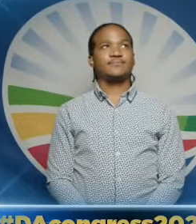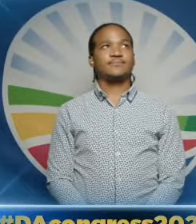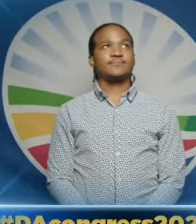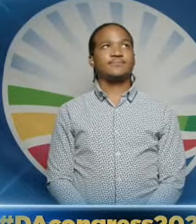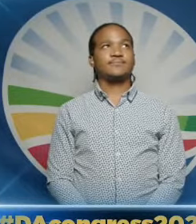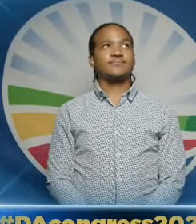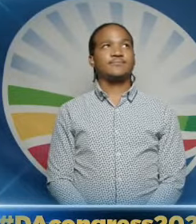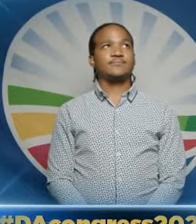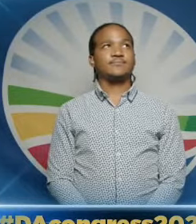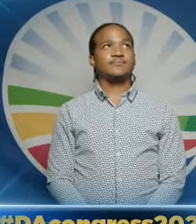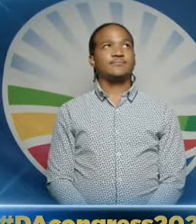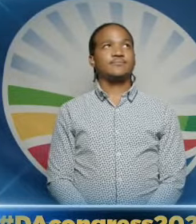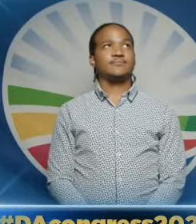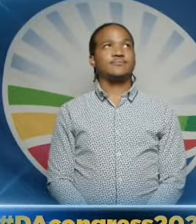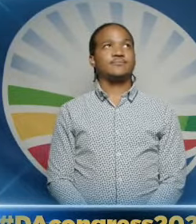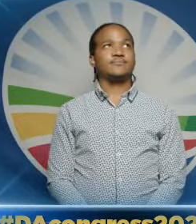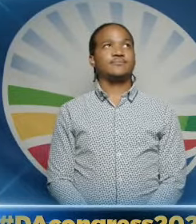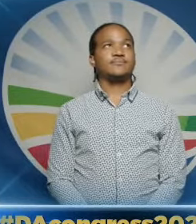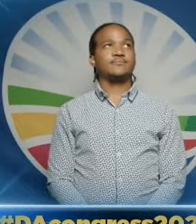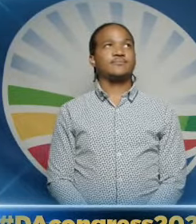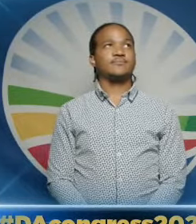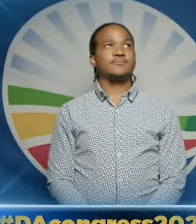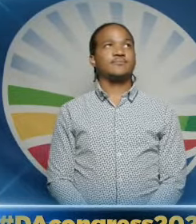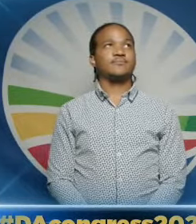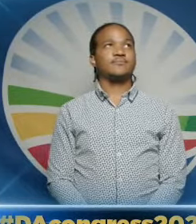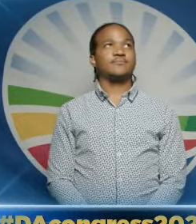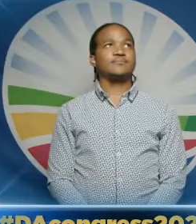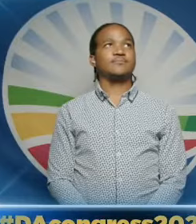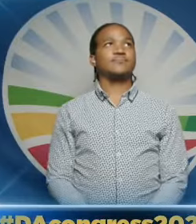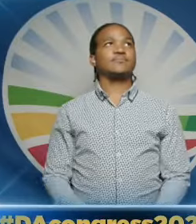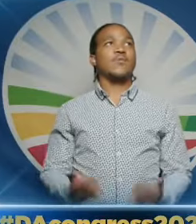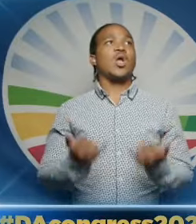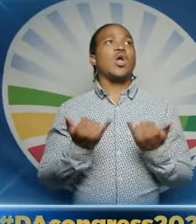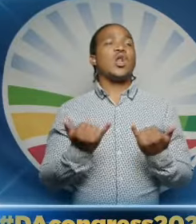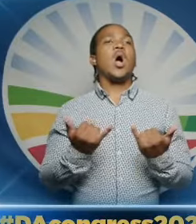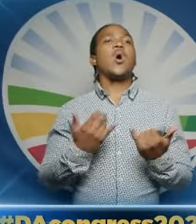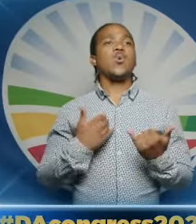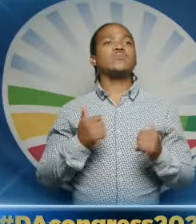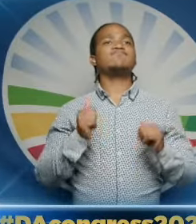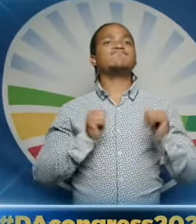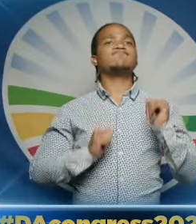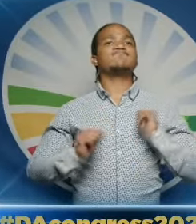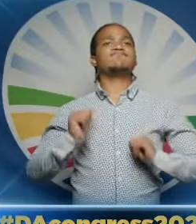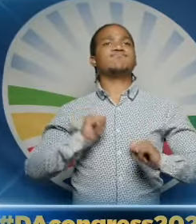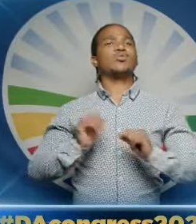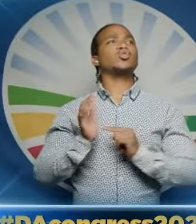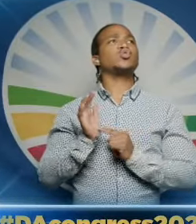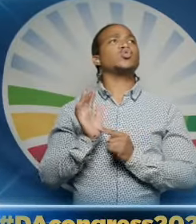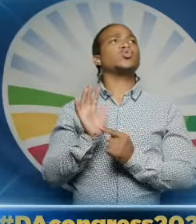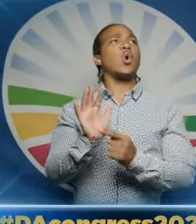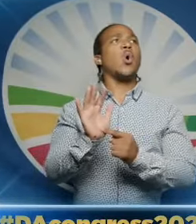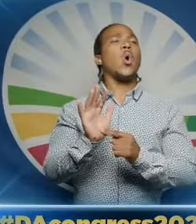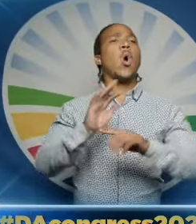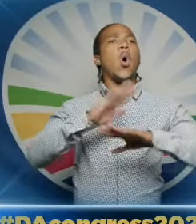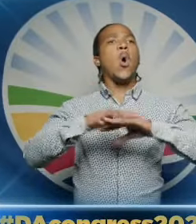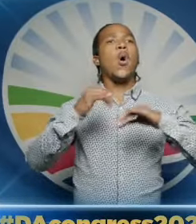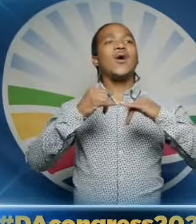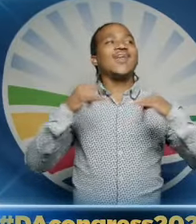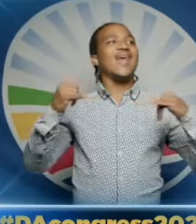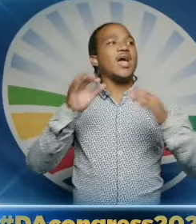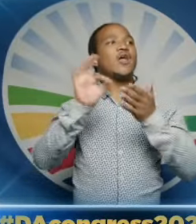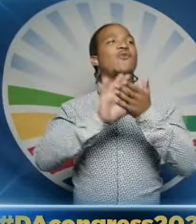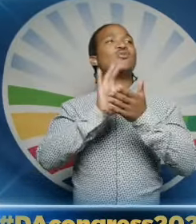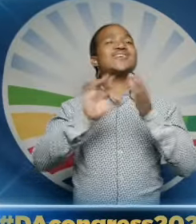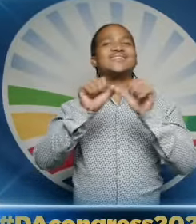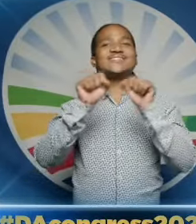Delegates, we now come to the practical demonstration of our online voting system that we will be using to elect